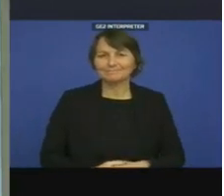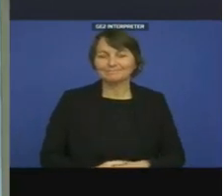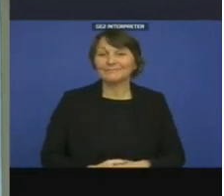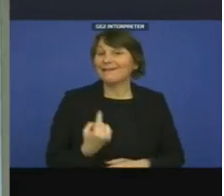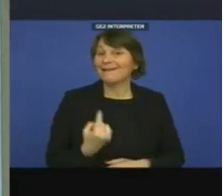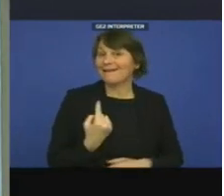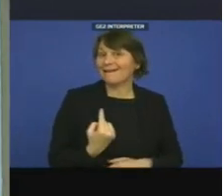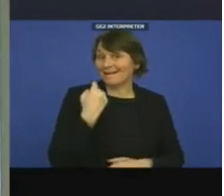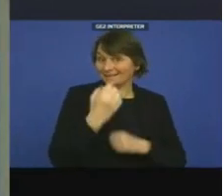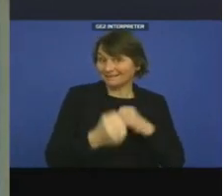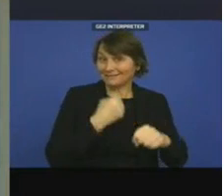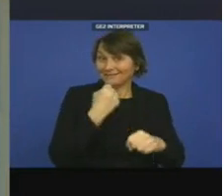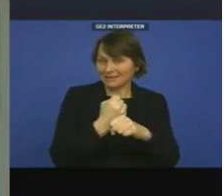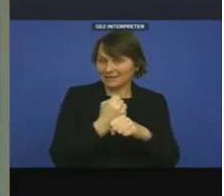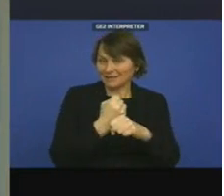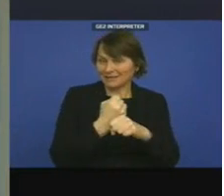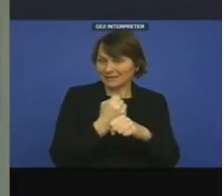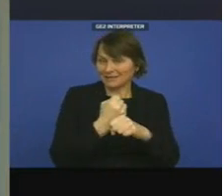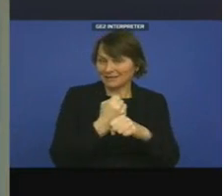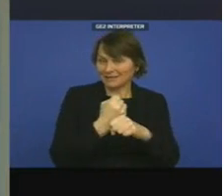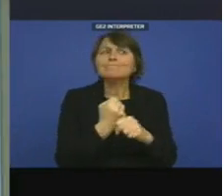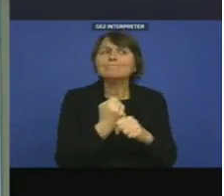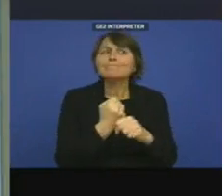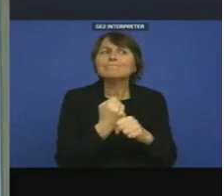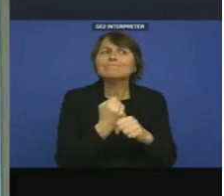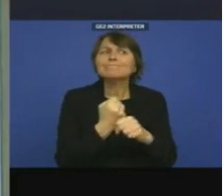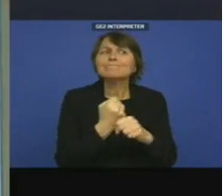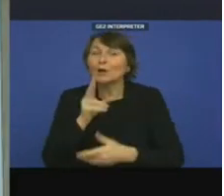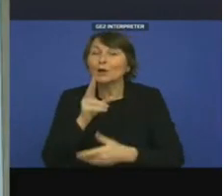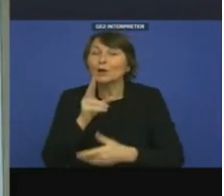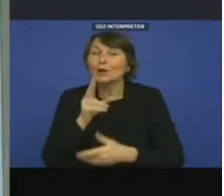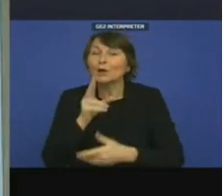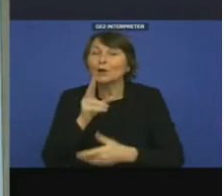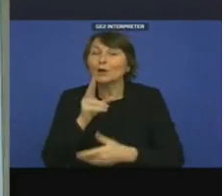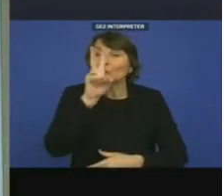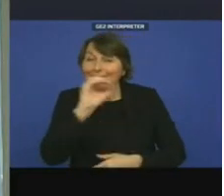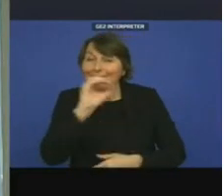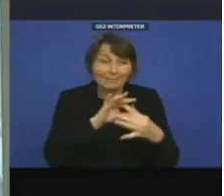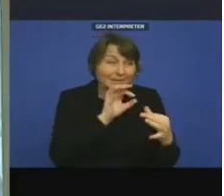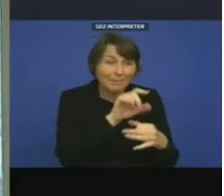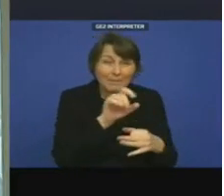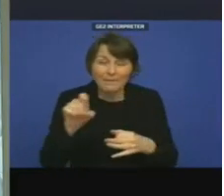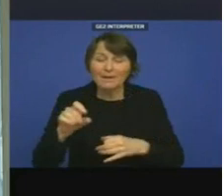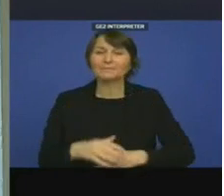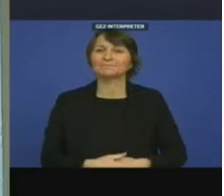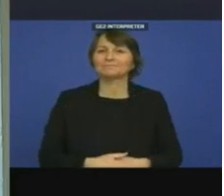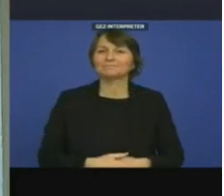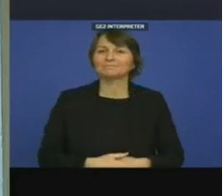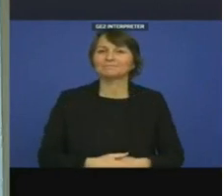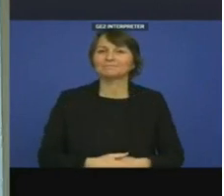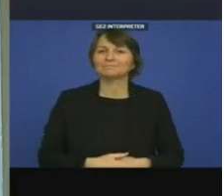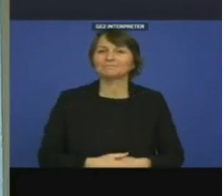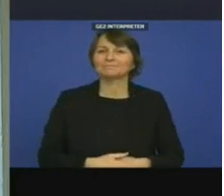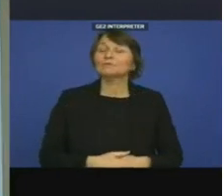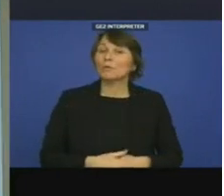among participants. This tool will also allow participants to raise questions to the speakers, and which